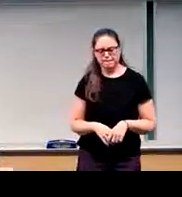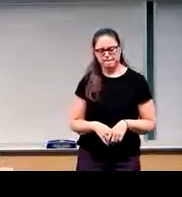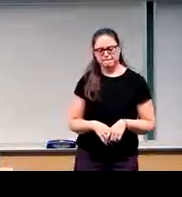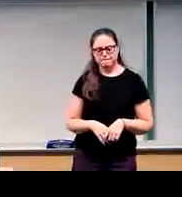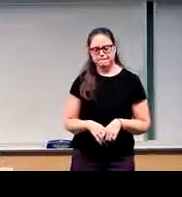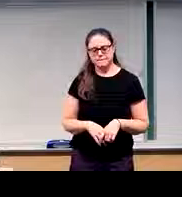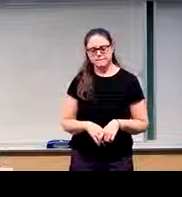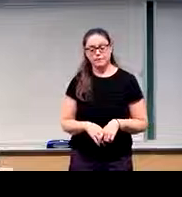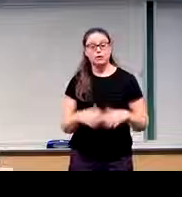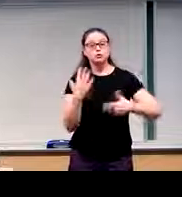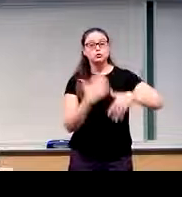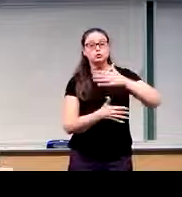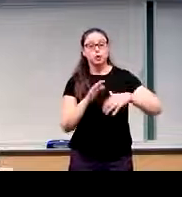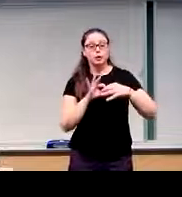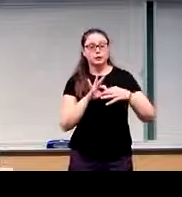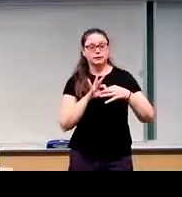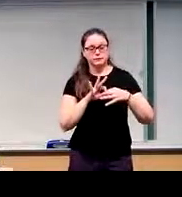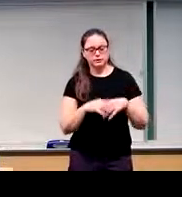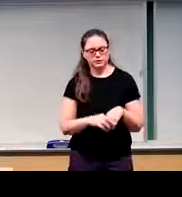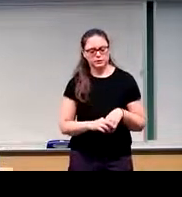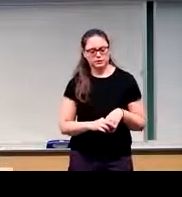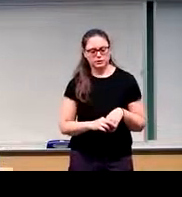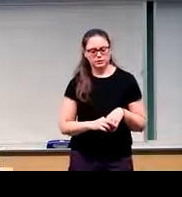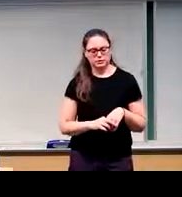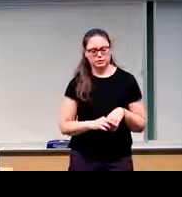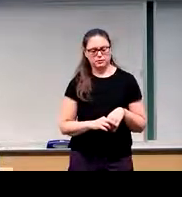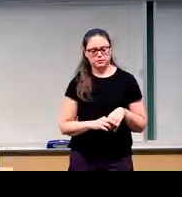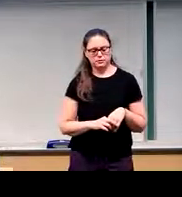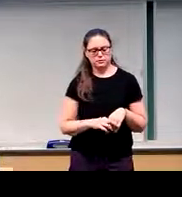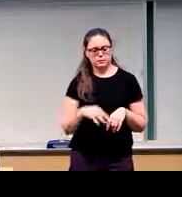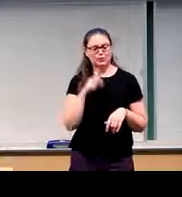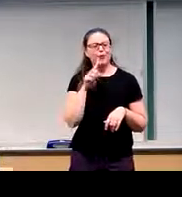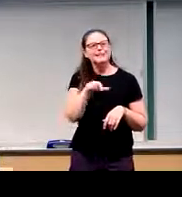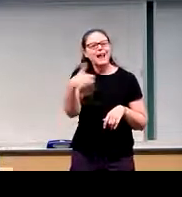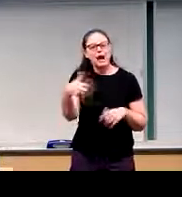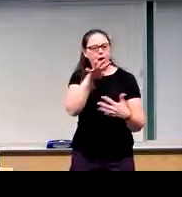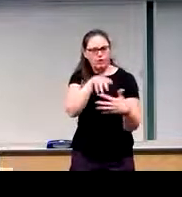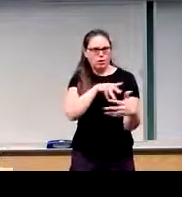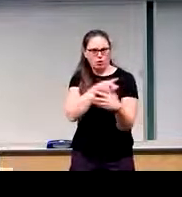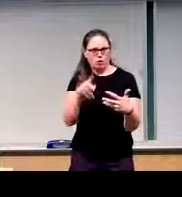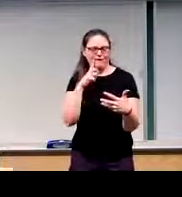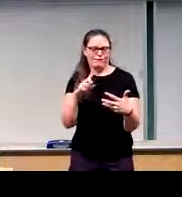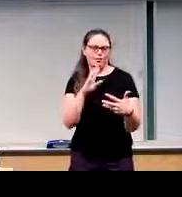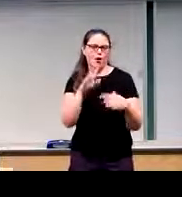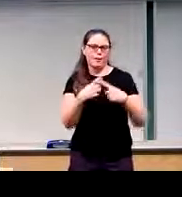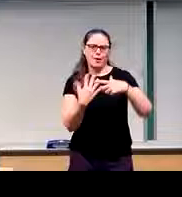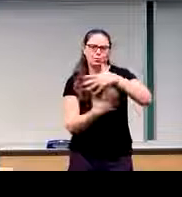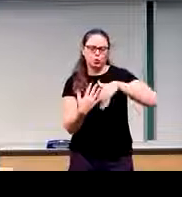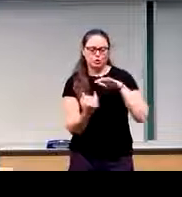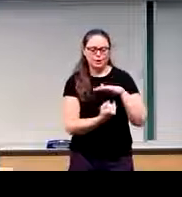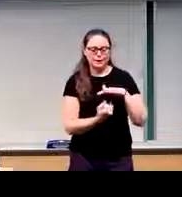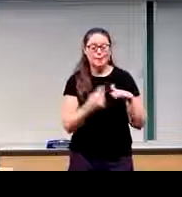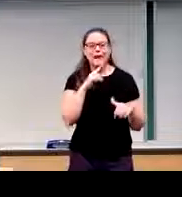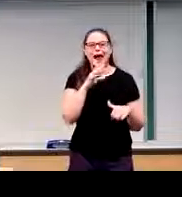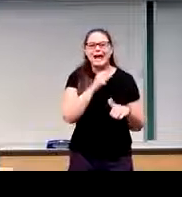social connectedness through a life course perspective. So this is another graph of social isolation by age